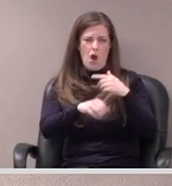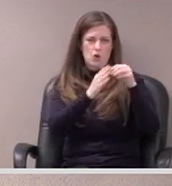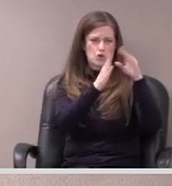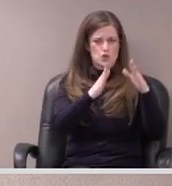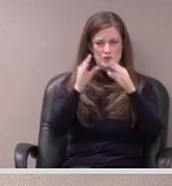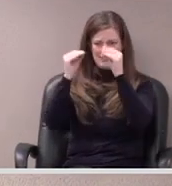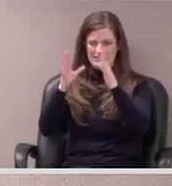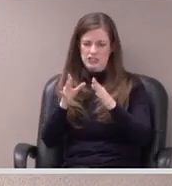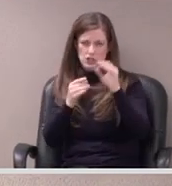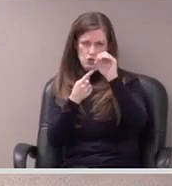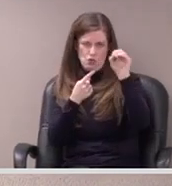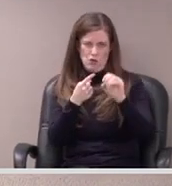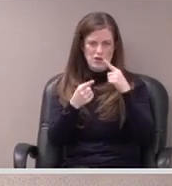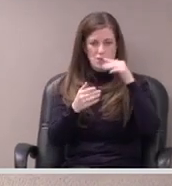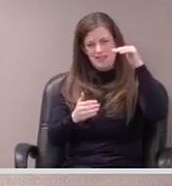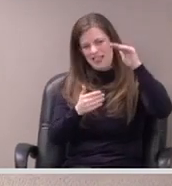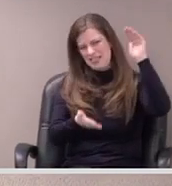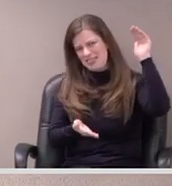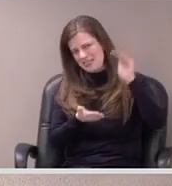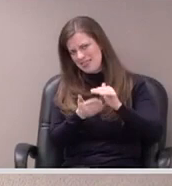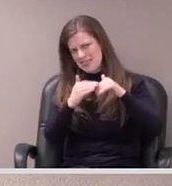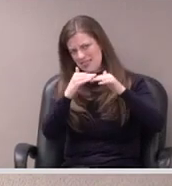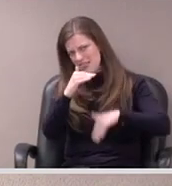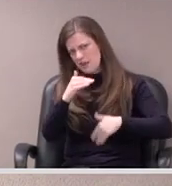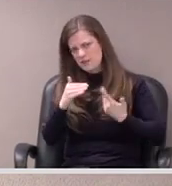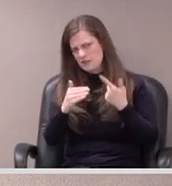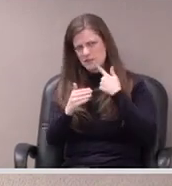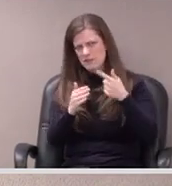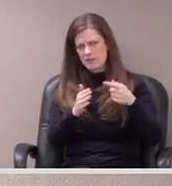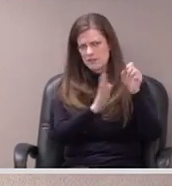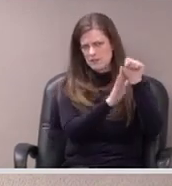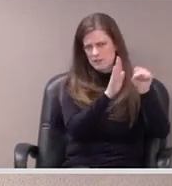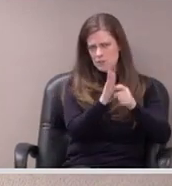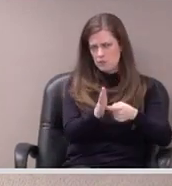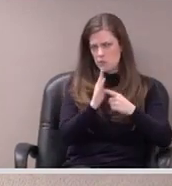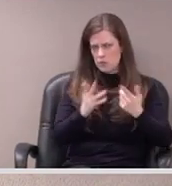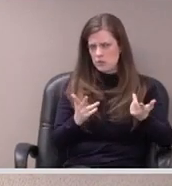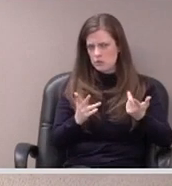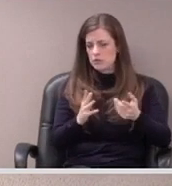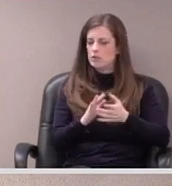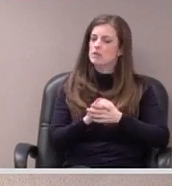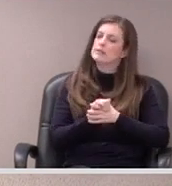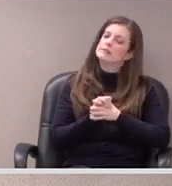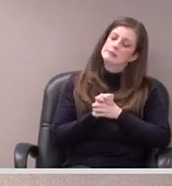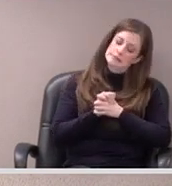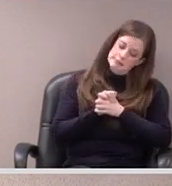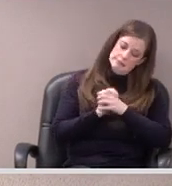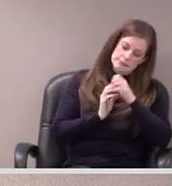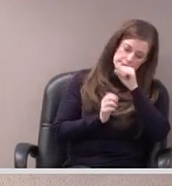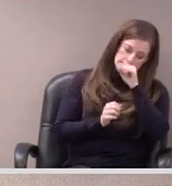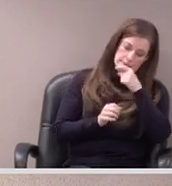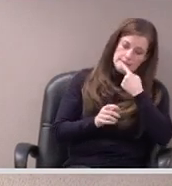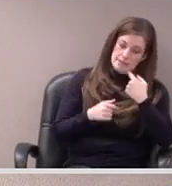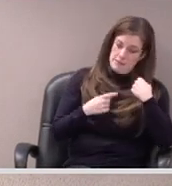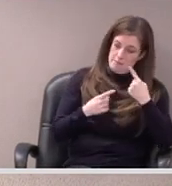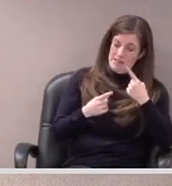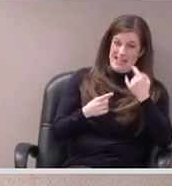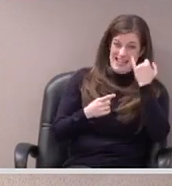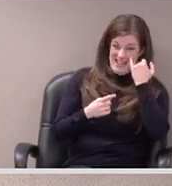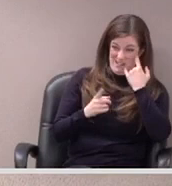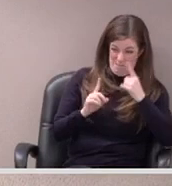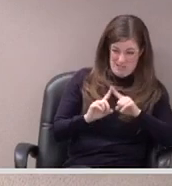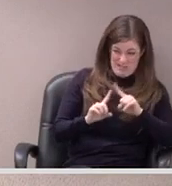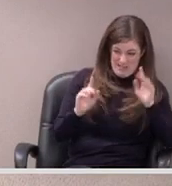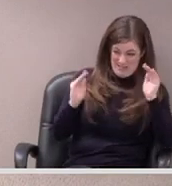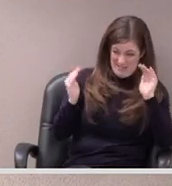less than what the state requirement was. It has been some time. If there has been a difference, it's been a while since